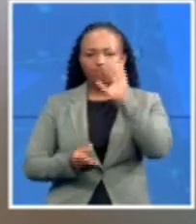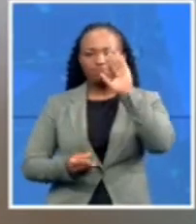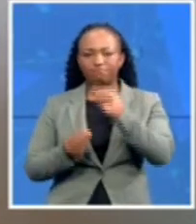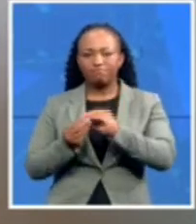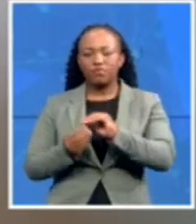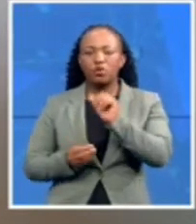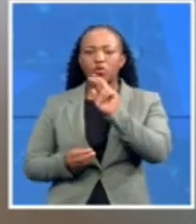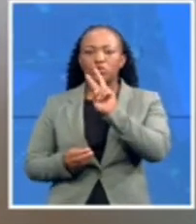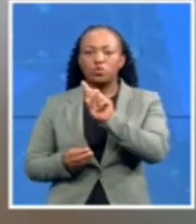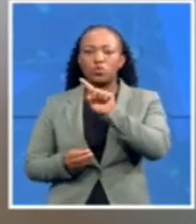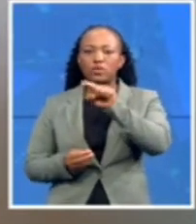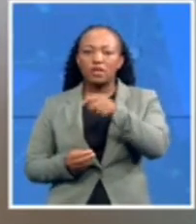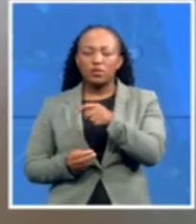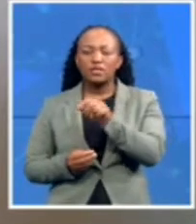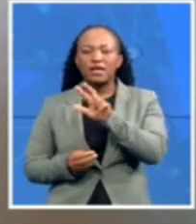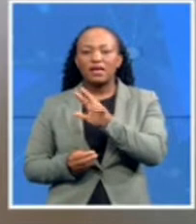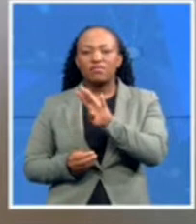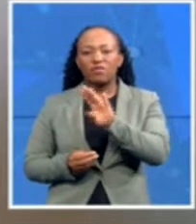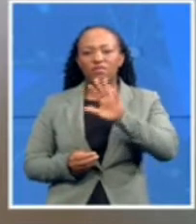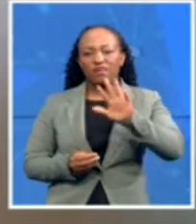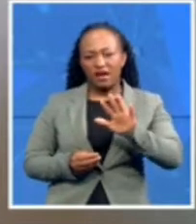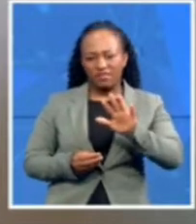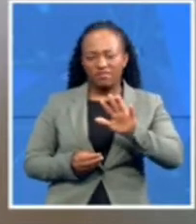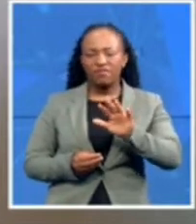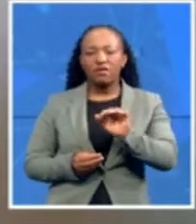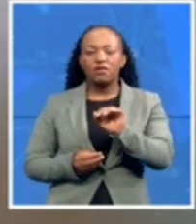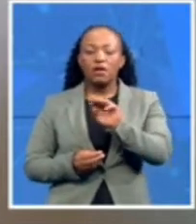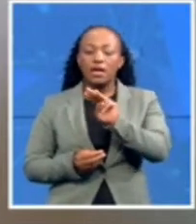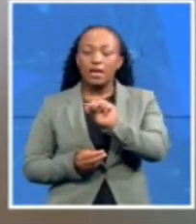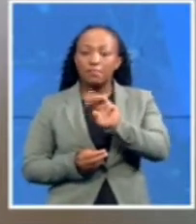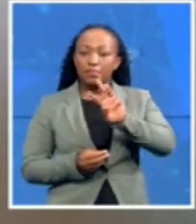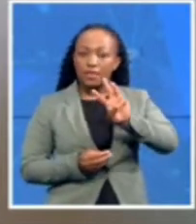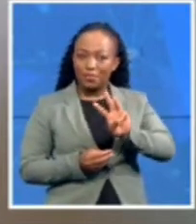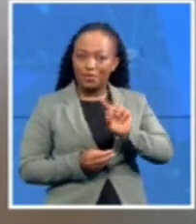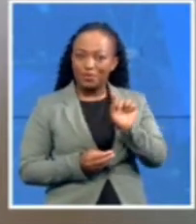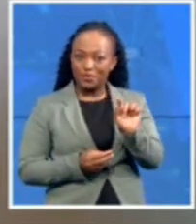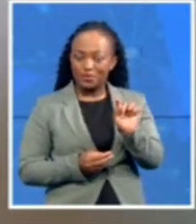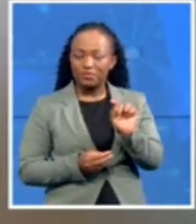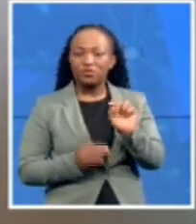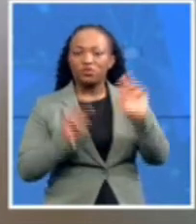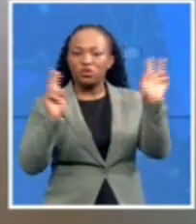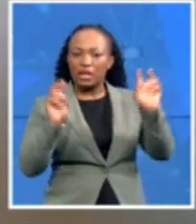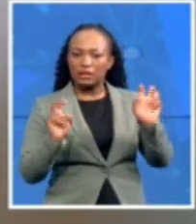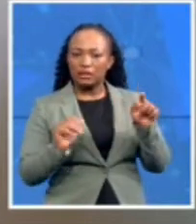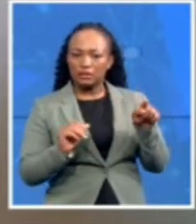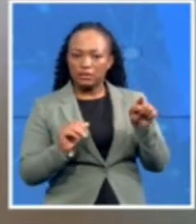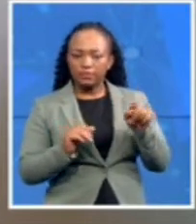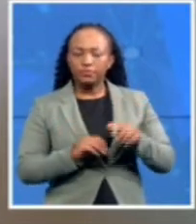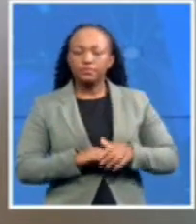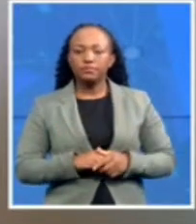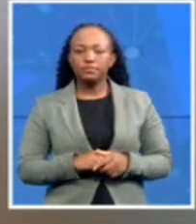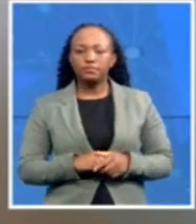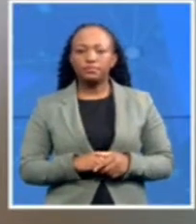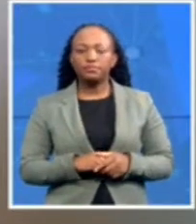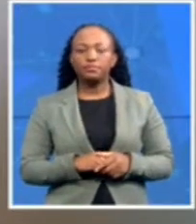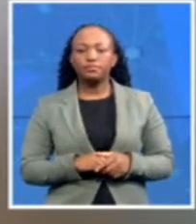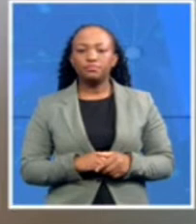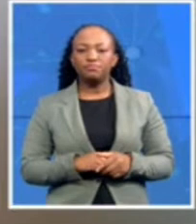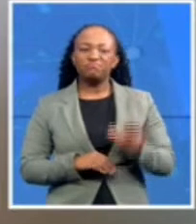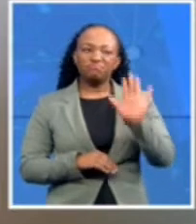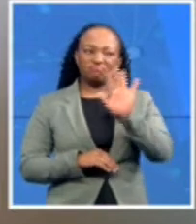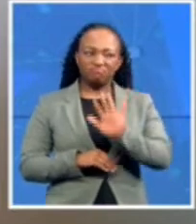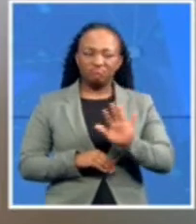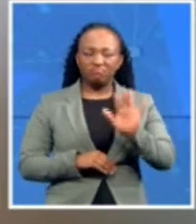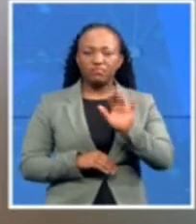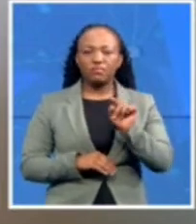2,849 megawatts, which is the equivalent of the output of one of our power stations, or equivalent